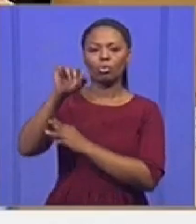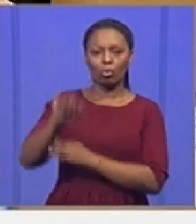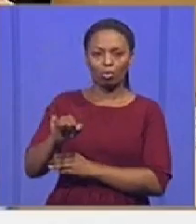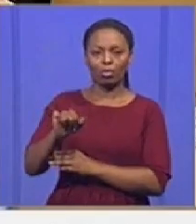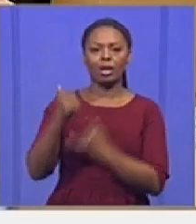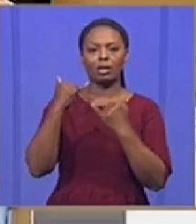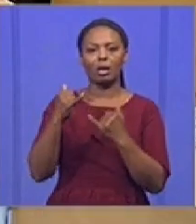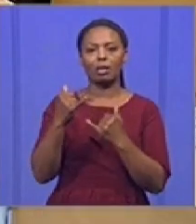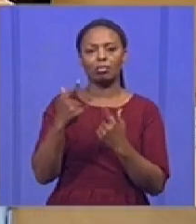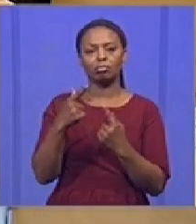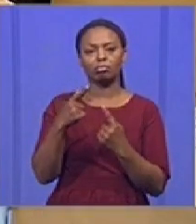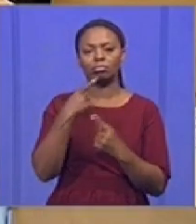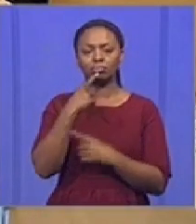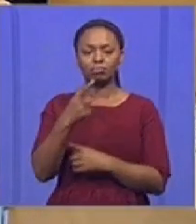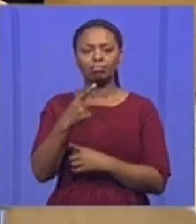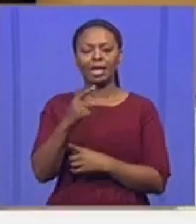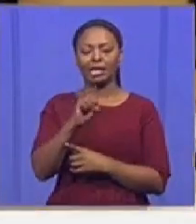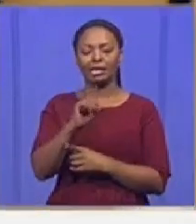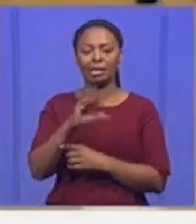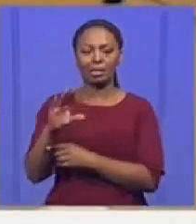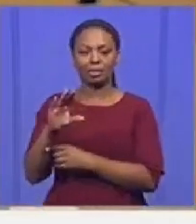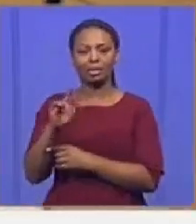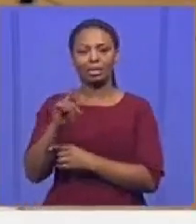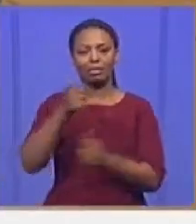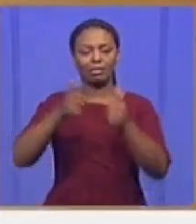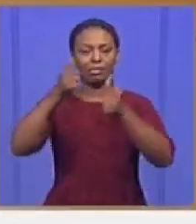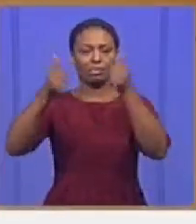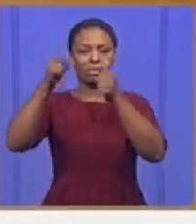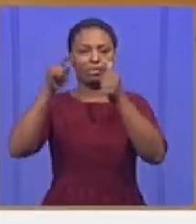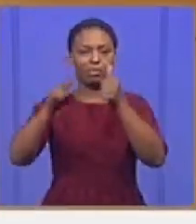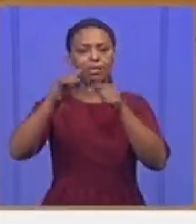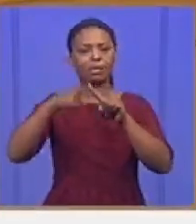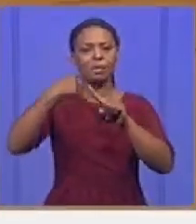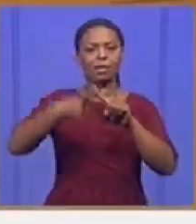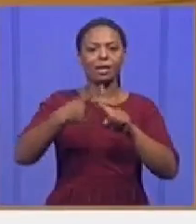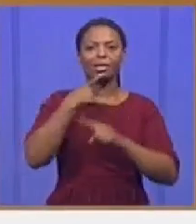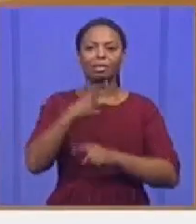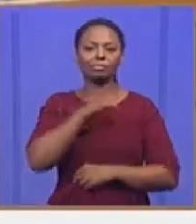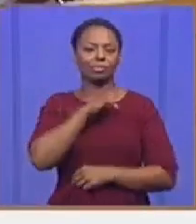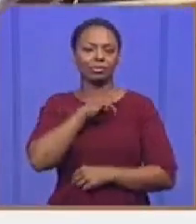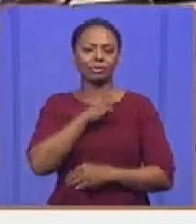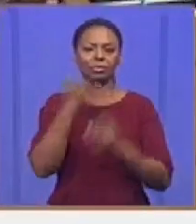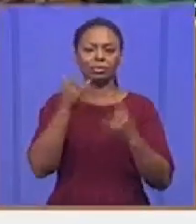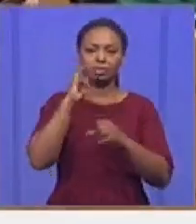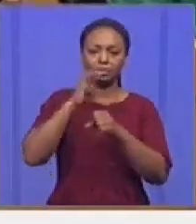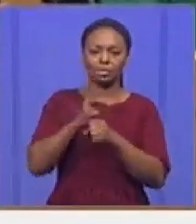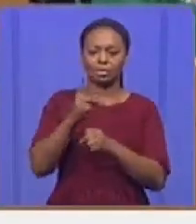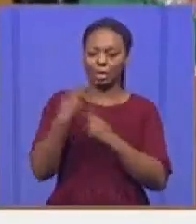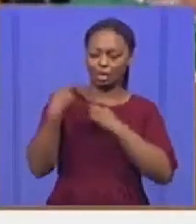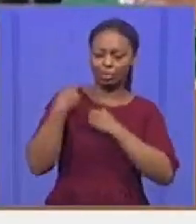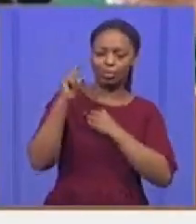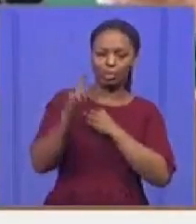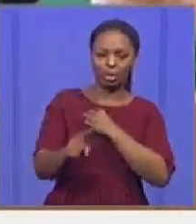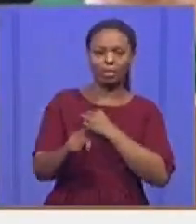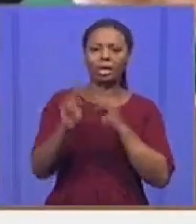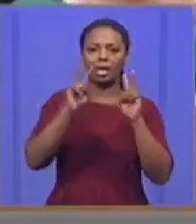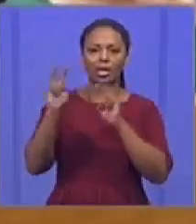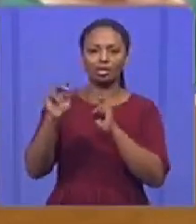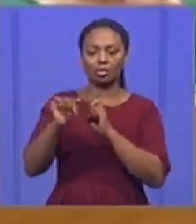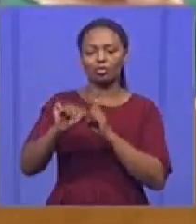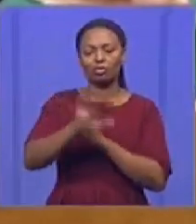gape bakhuduthamaga bagolo ba SABC ka ntlha seo ba kayang e le tlhaelo ya bothati bo bo rwalang maikarabelo kwa mogasing yono